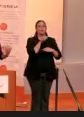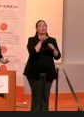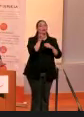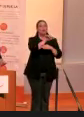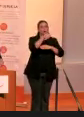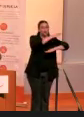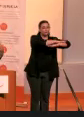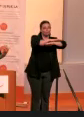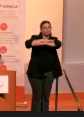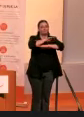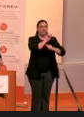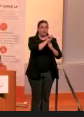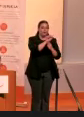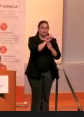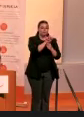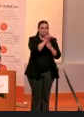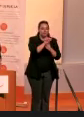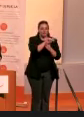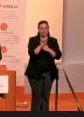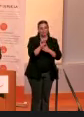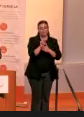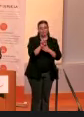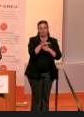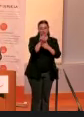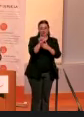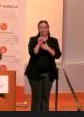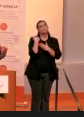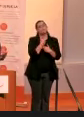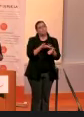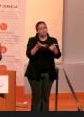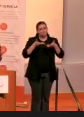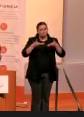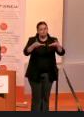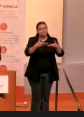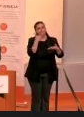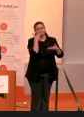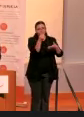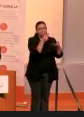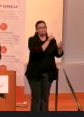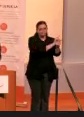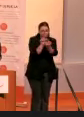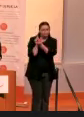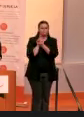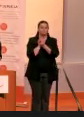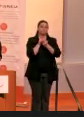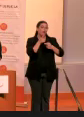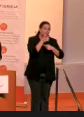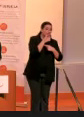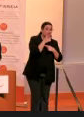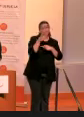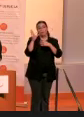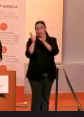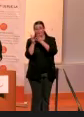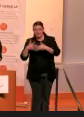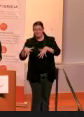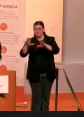you to go to their table, get some information from them during lunch or when the conference is over. If you don't